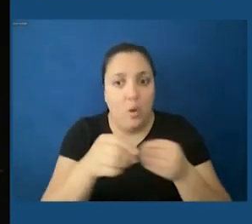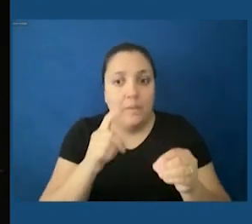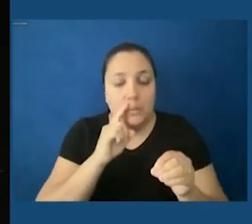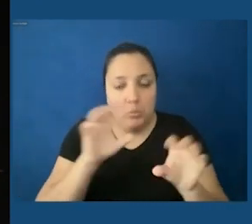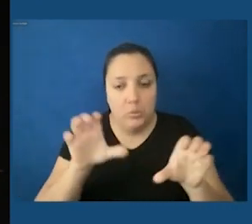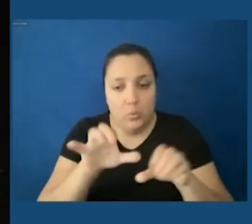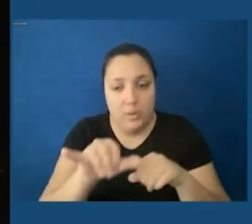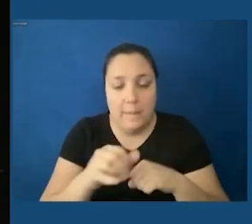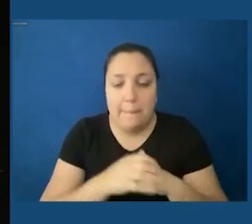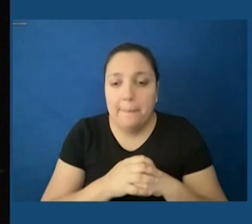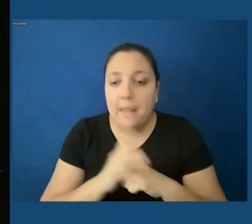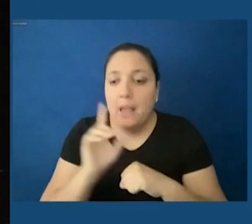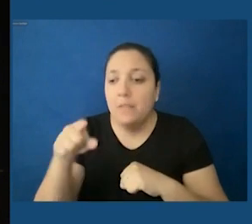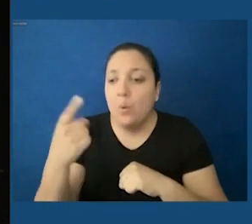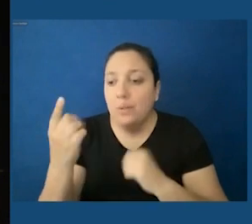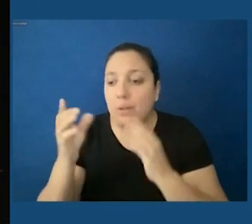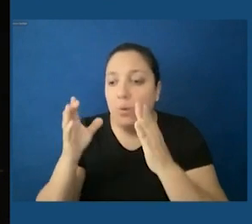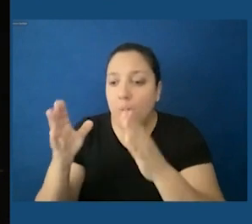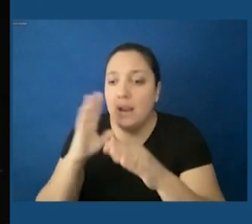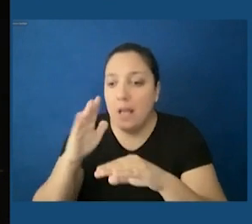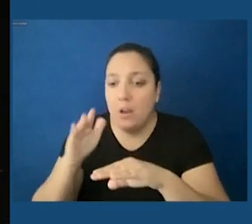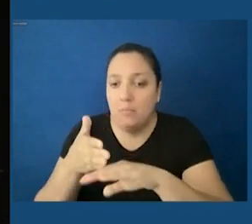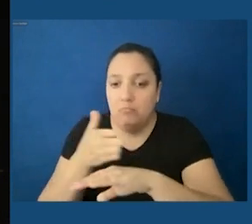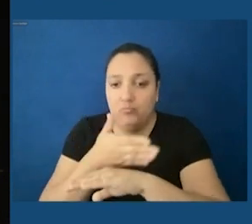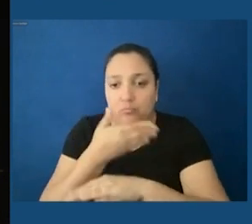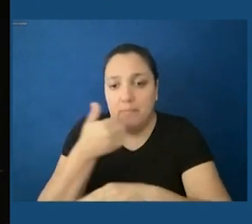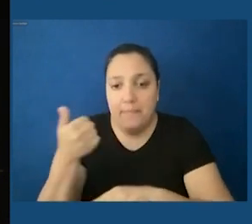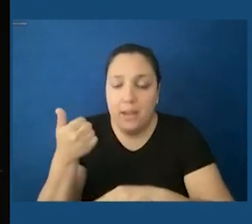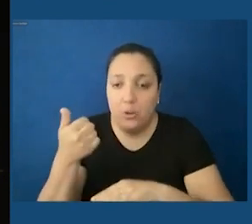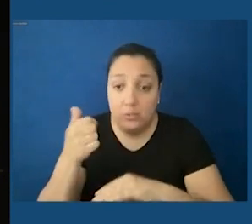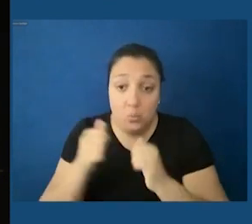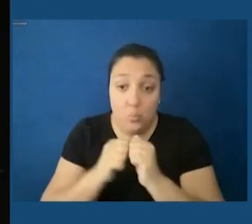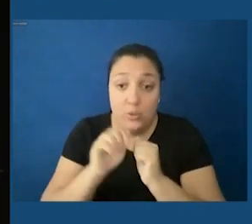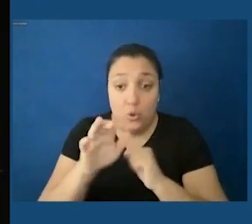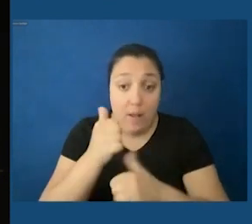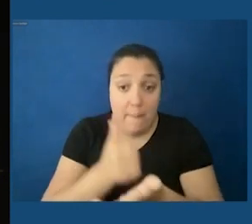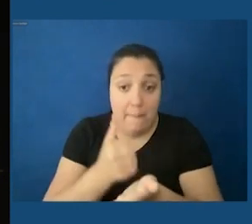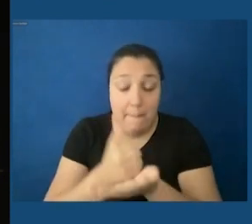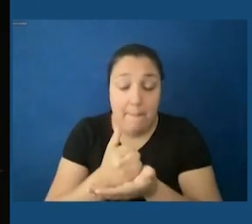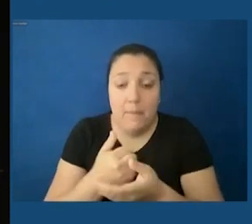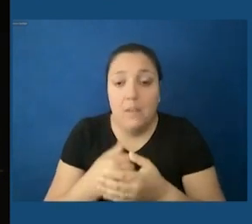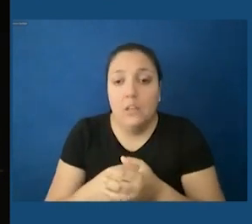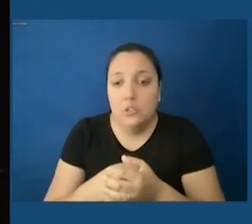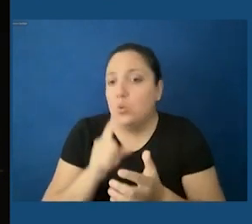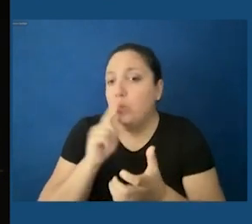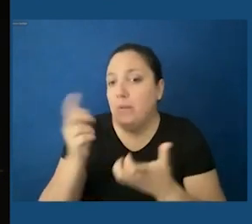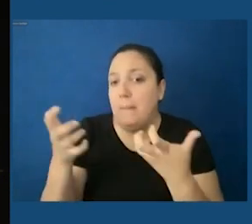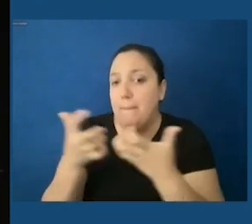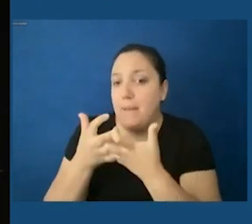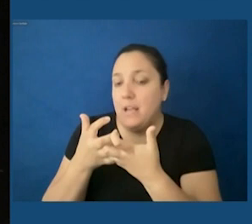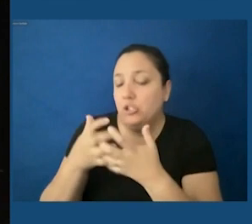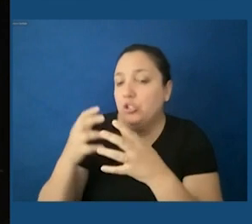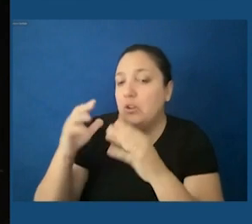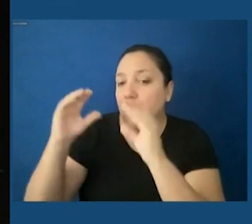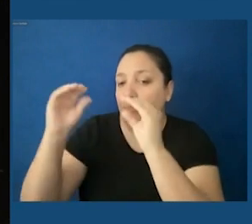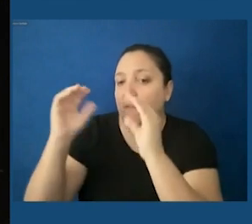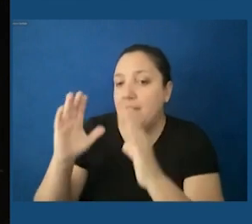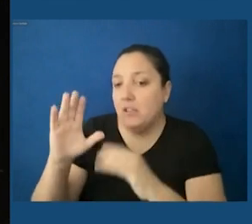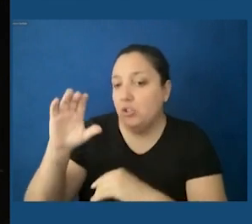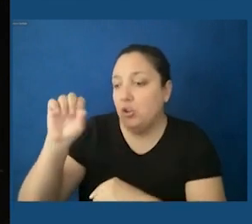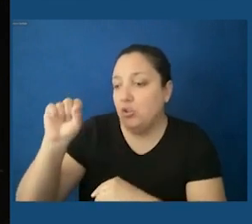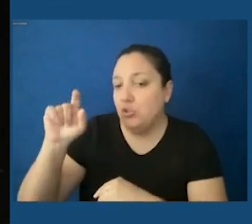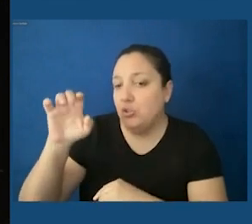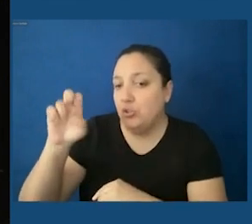the only way that we can get better at it was with your help. So I really echo Professor Stern's remarks at the